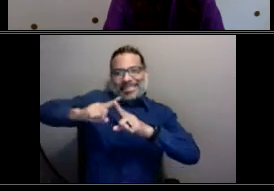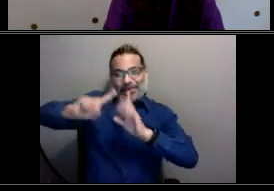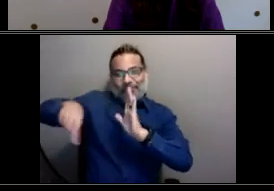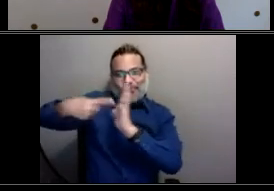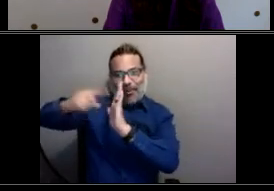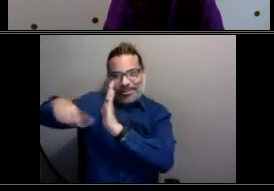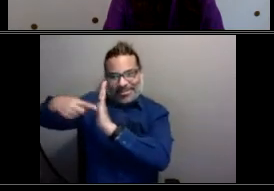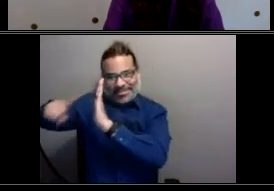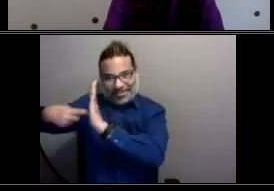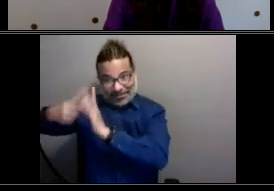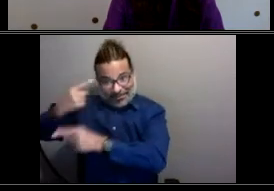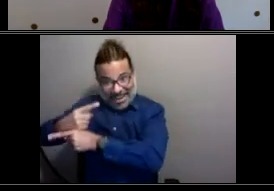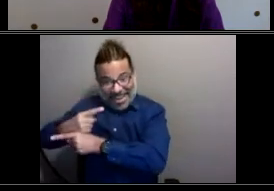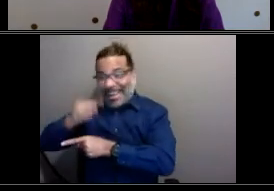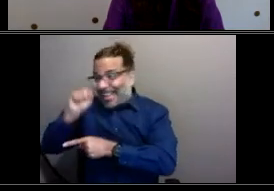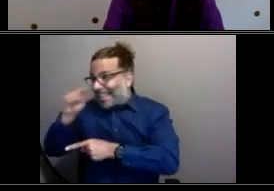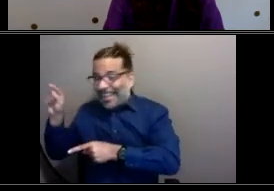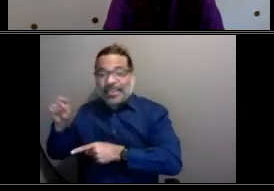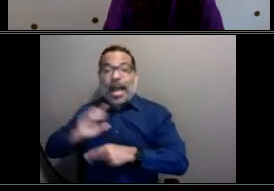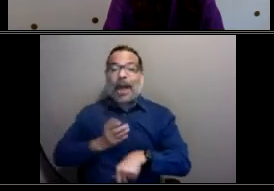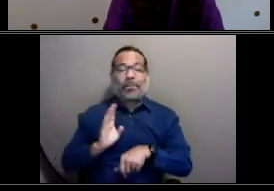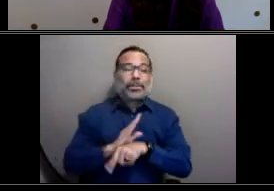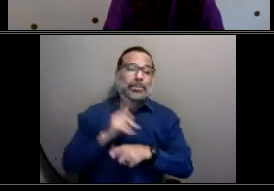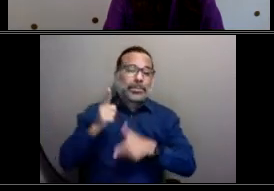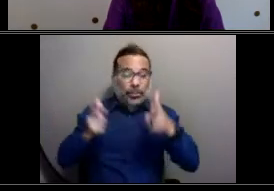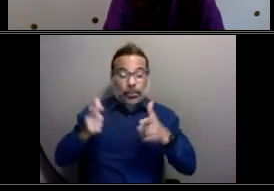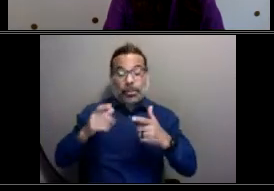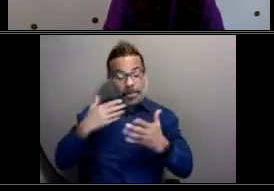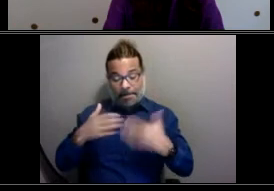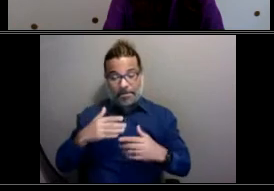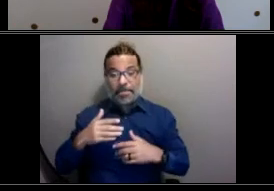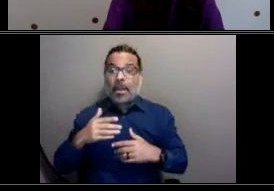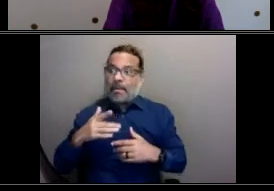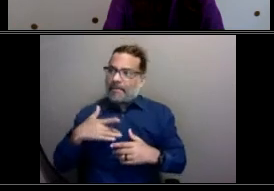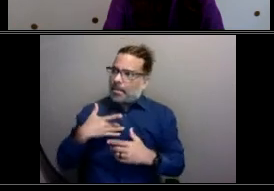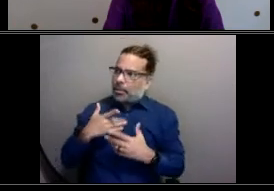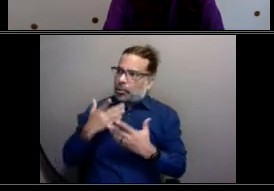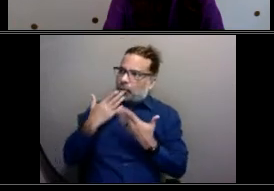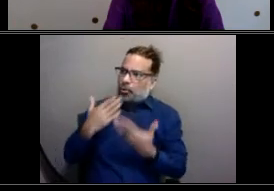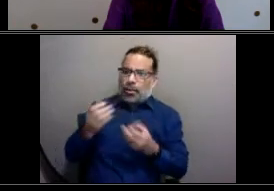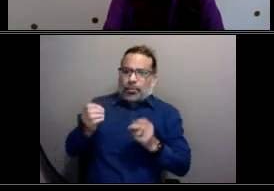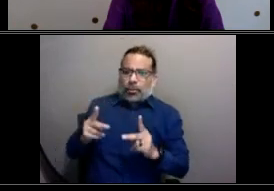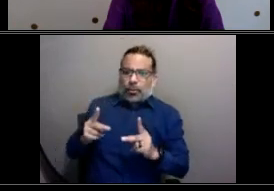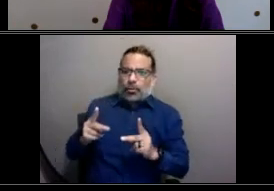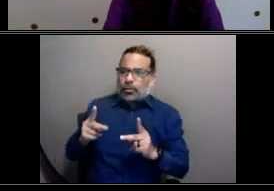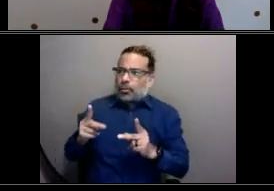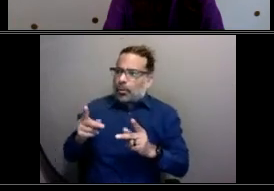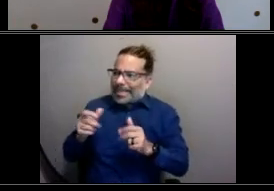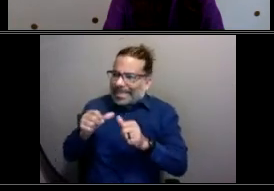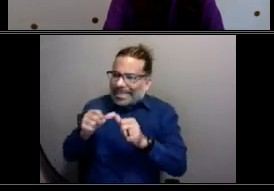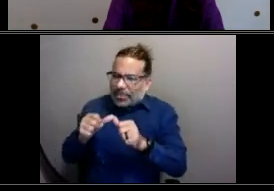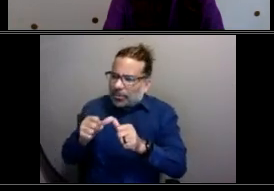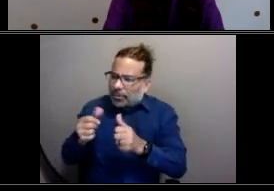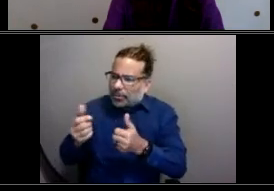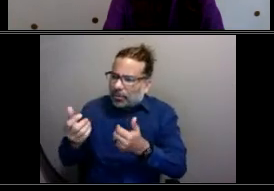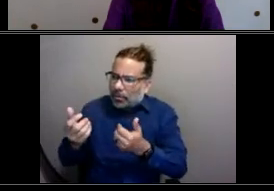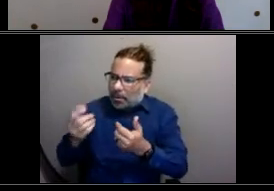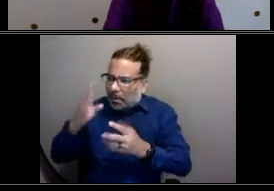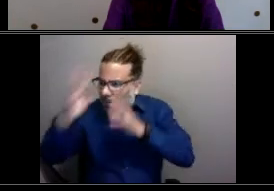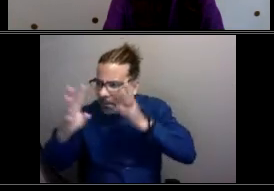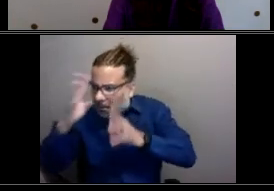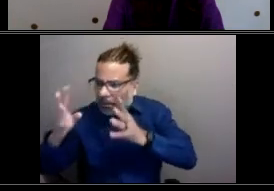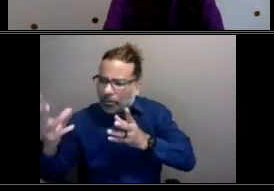also, at least at our business, huge, and we talk about innovation, huge opportunities for us to continue innovating. Look at what this last year has